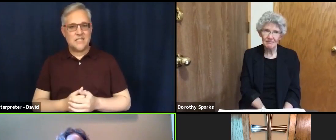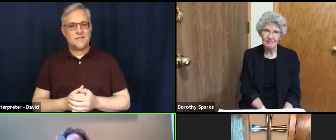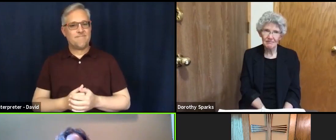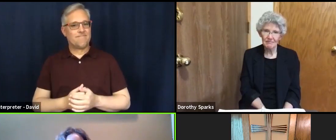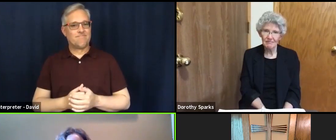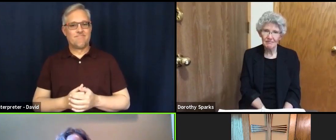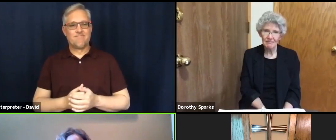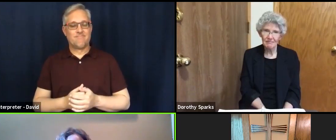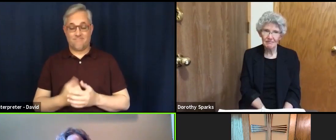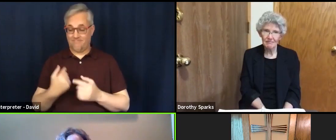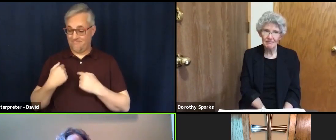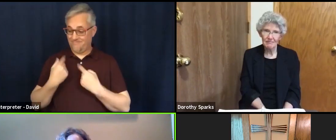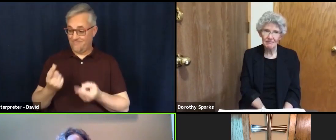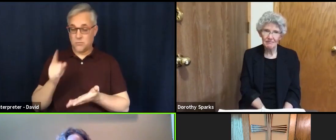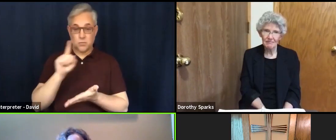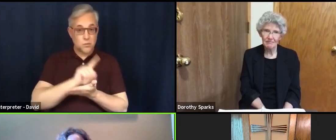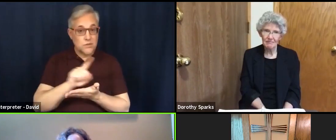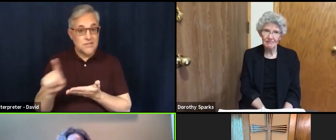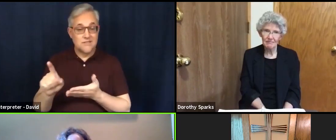of preparations.